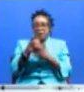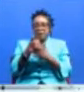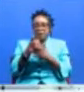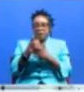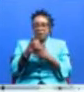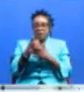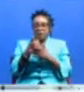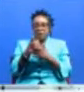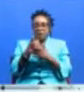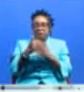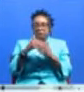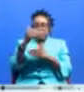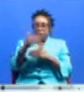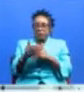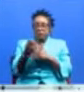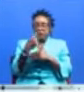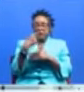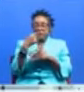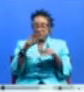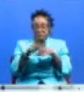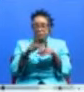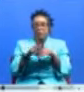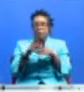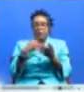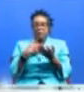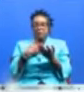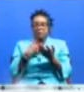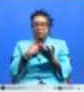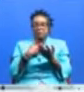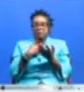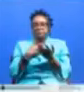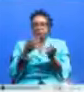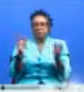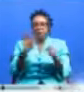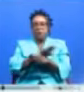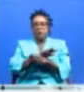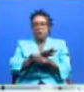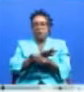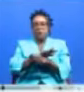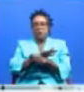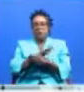na post-transplant pia, cover fully.